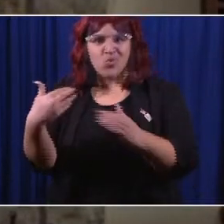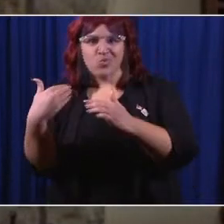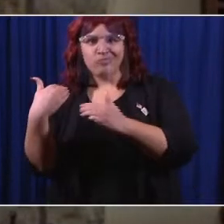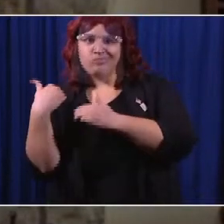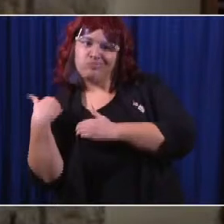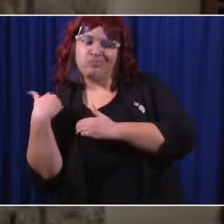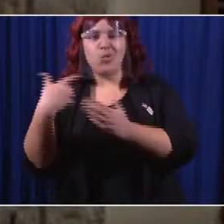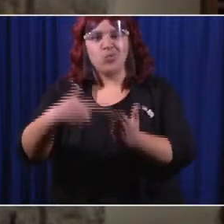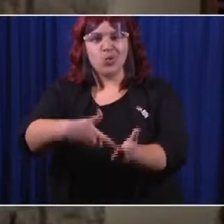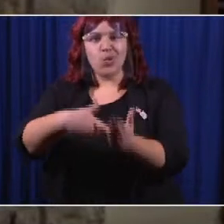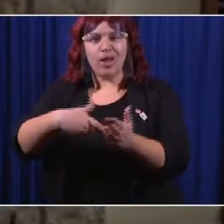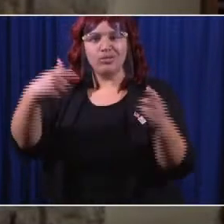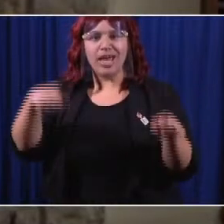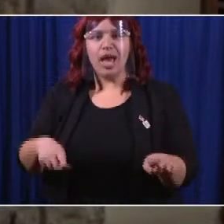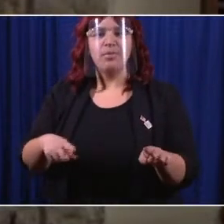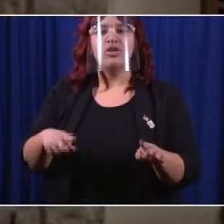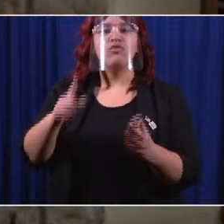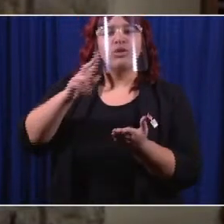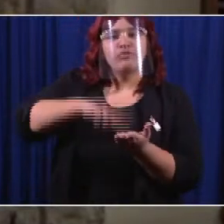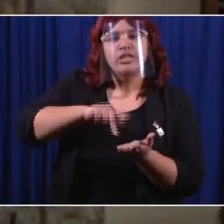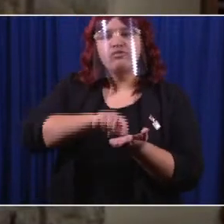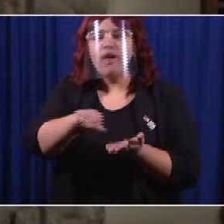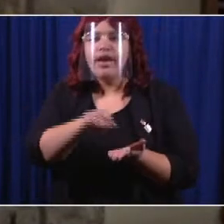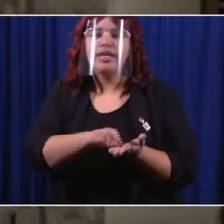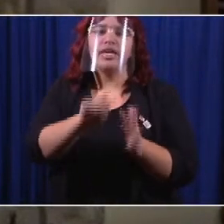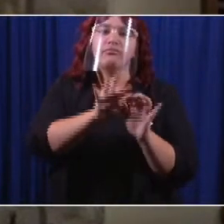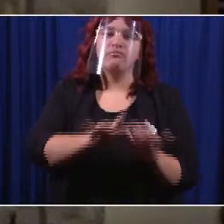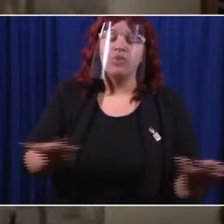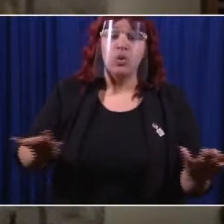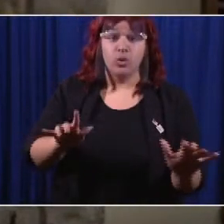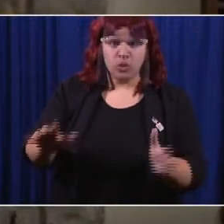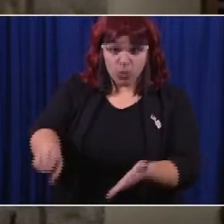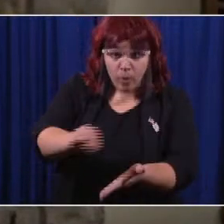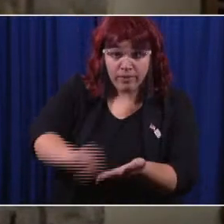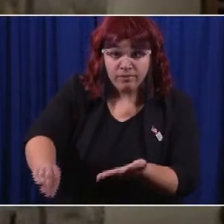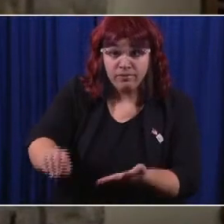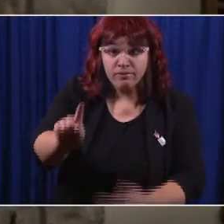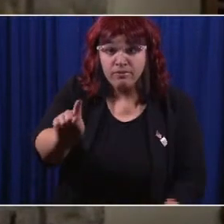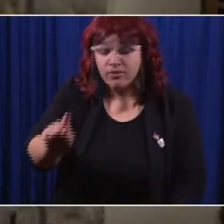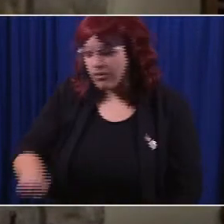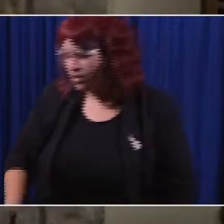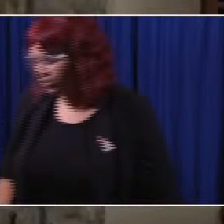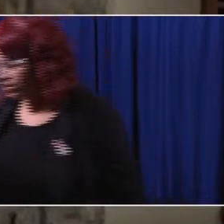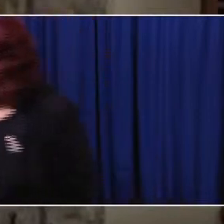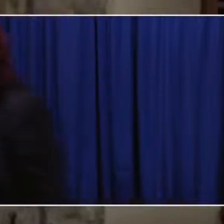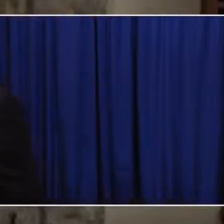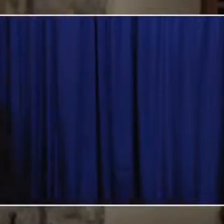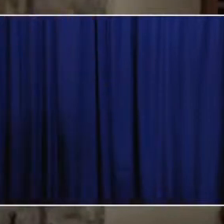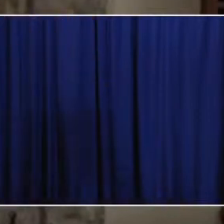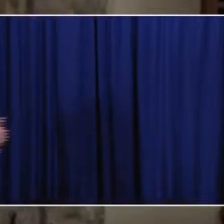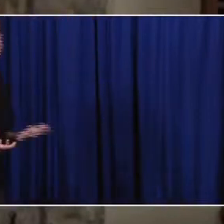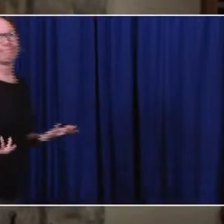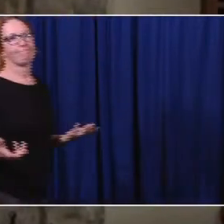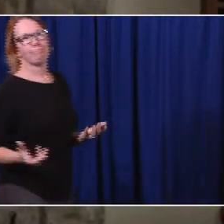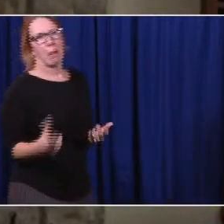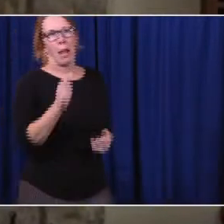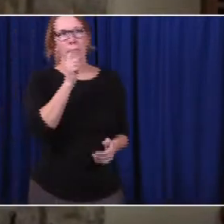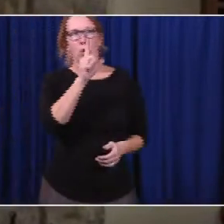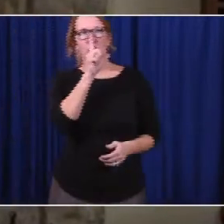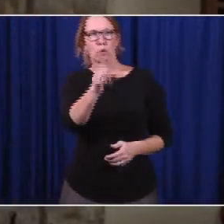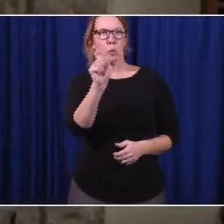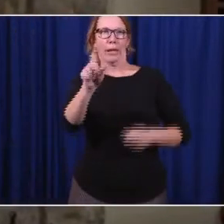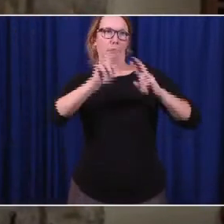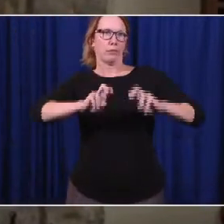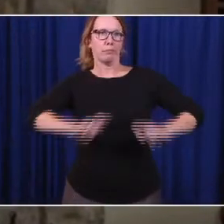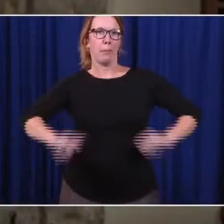like literary assessments? I don't know. We'll have to look at that. Yeah, I just don't know. We'll get back